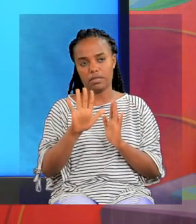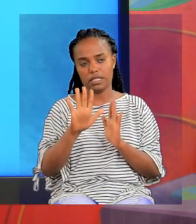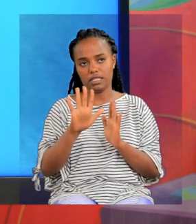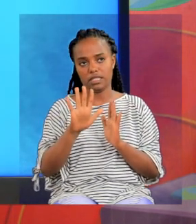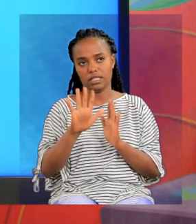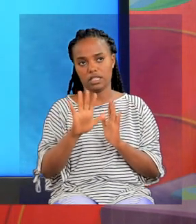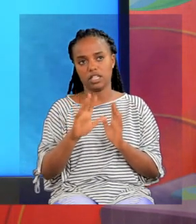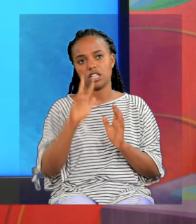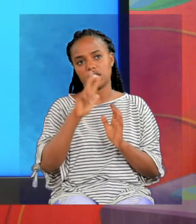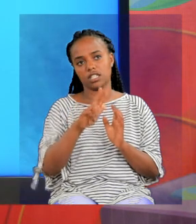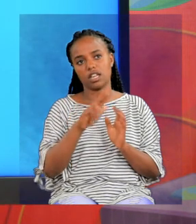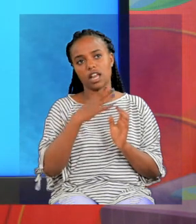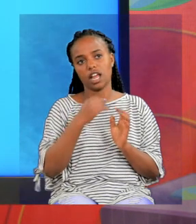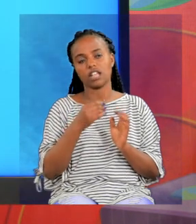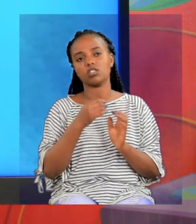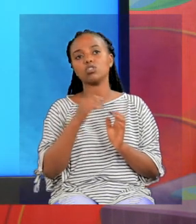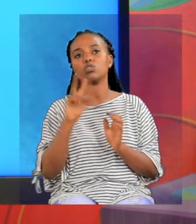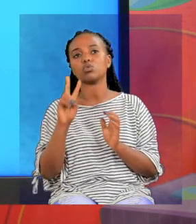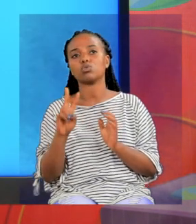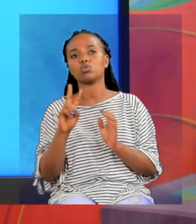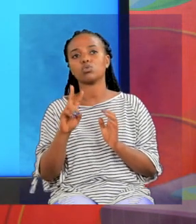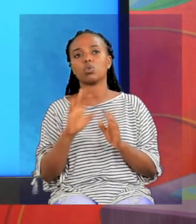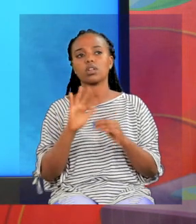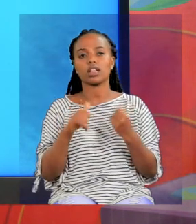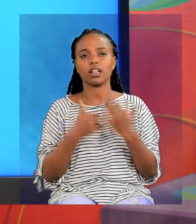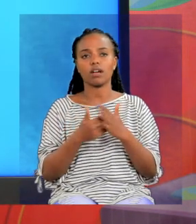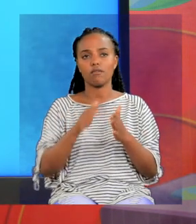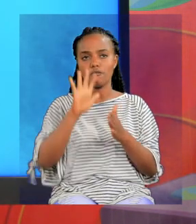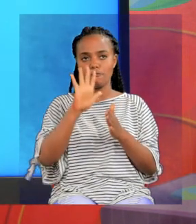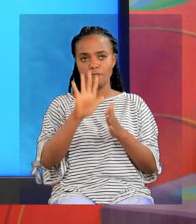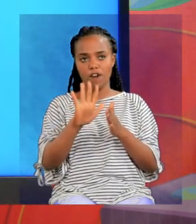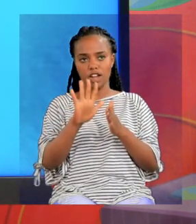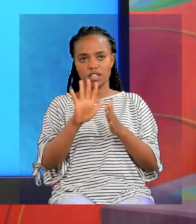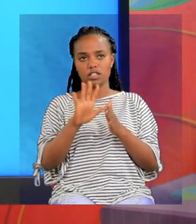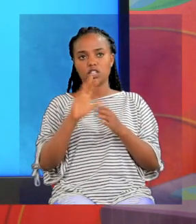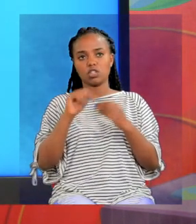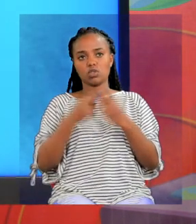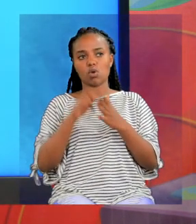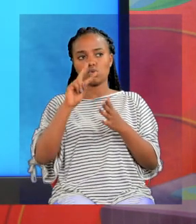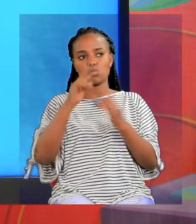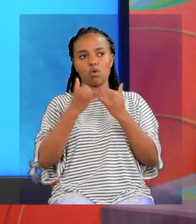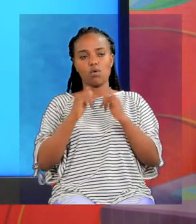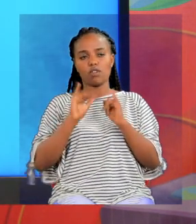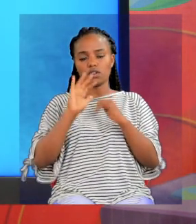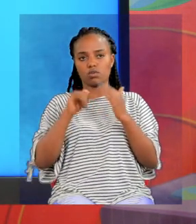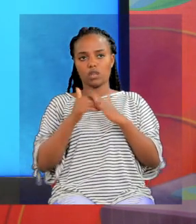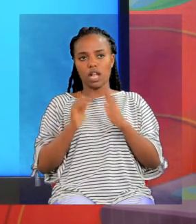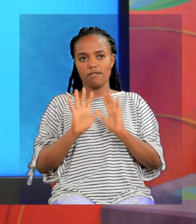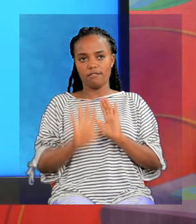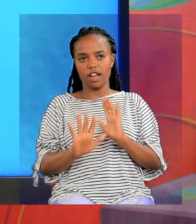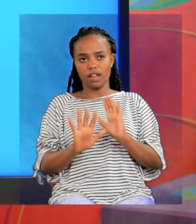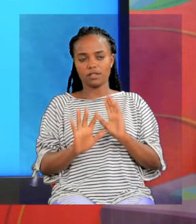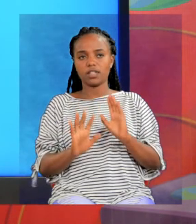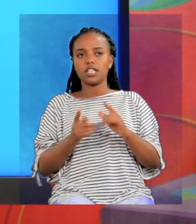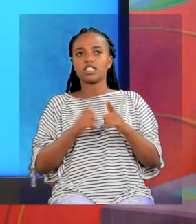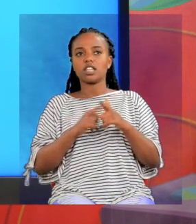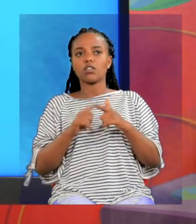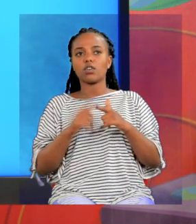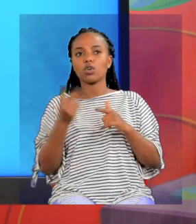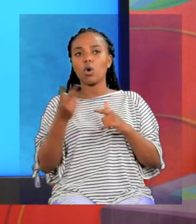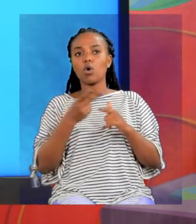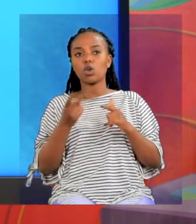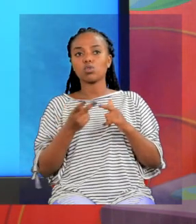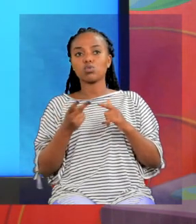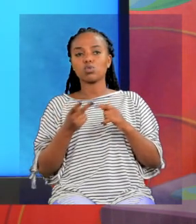have 3 black and 2 white. So selecting 2 white on second draw will be 2 over the total number 5. Therefore, the product of these